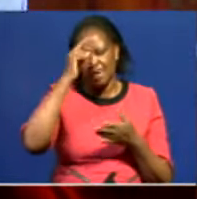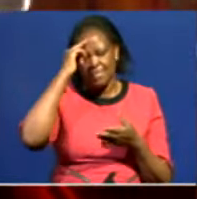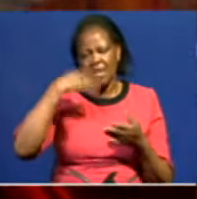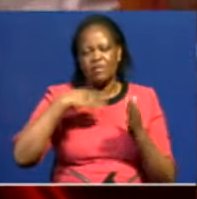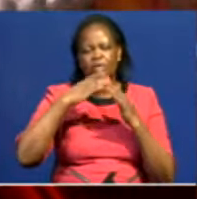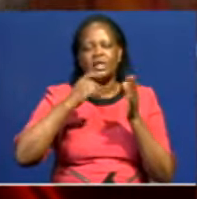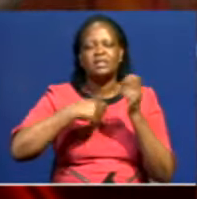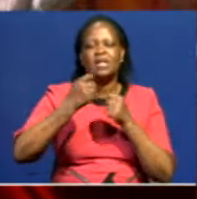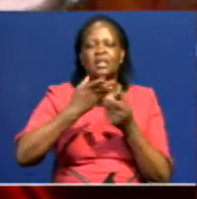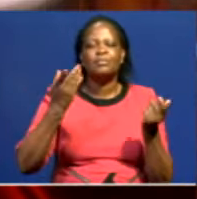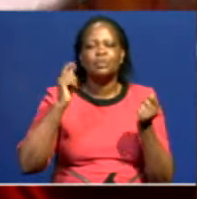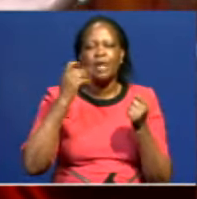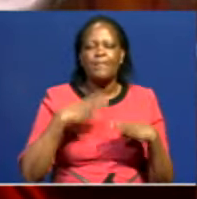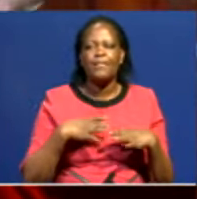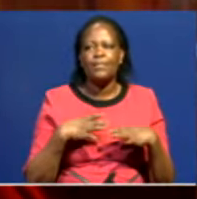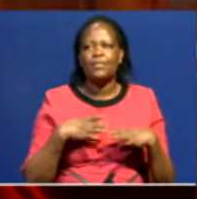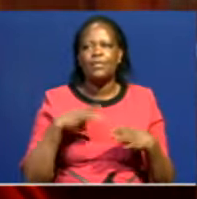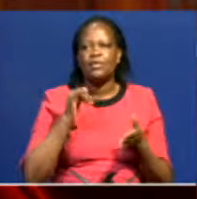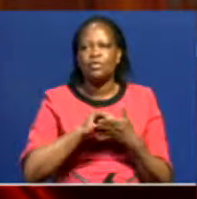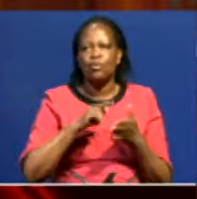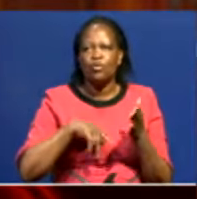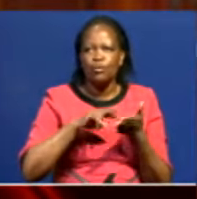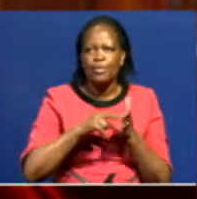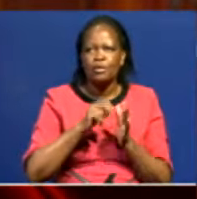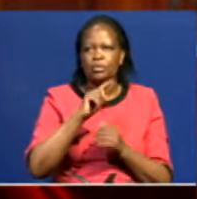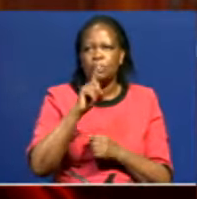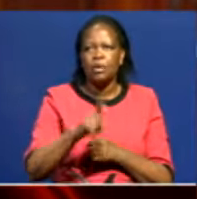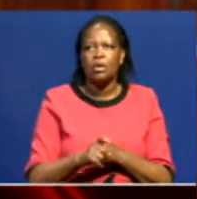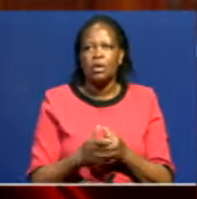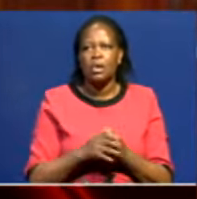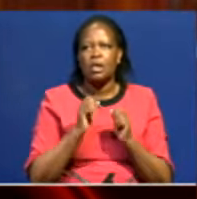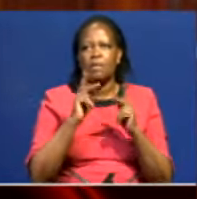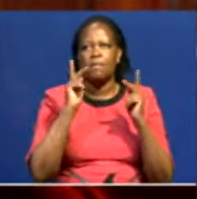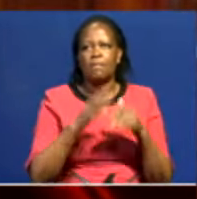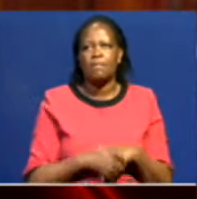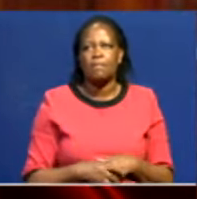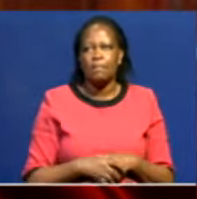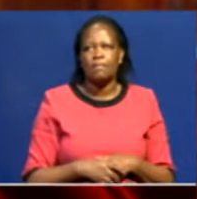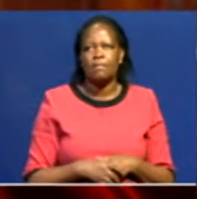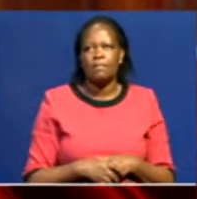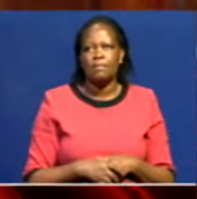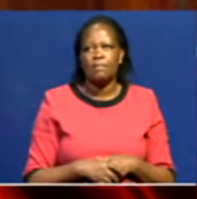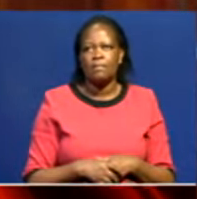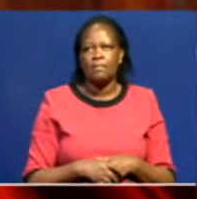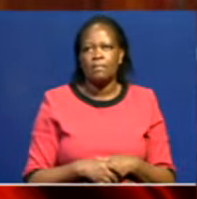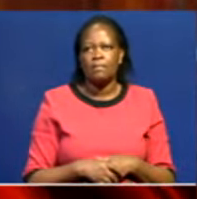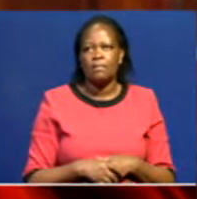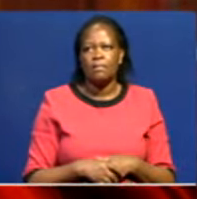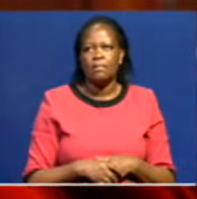to Kenya. Is that what you mean? Okay, now you're on the same page. That took a minute.